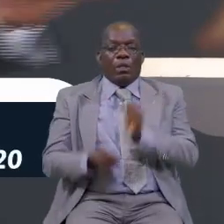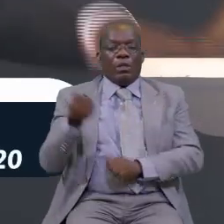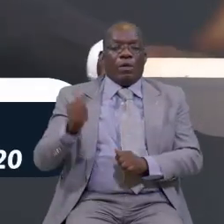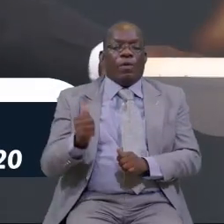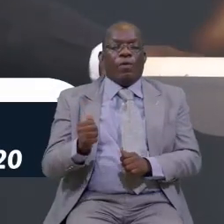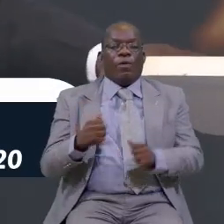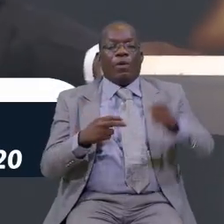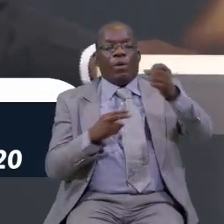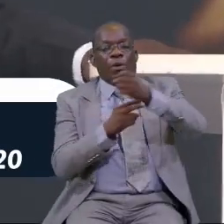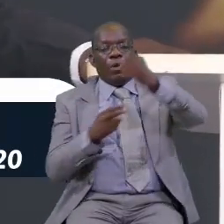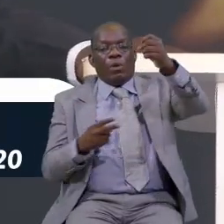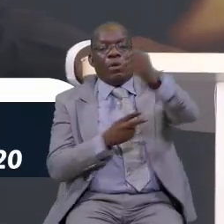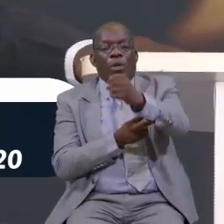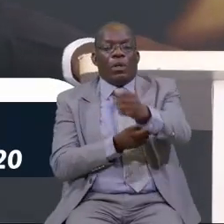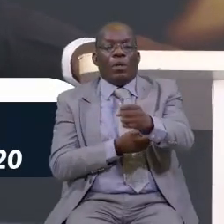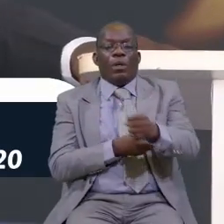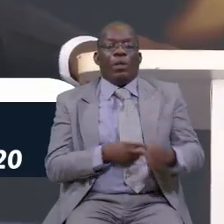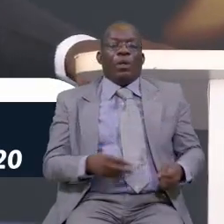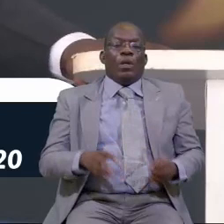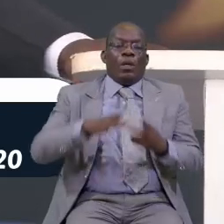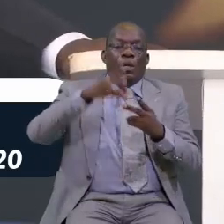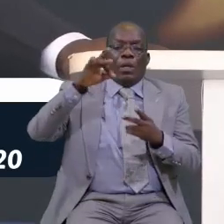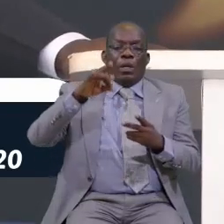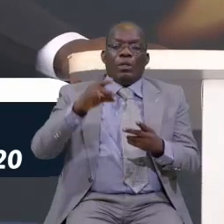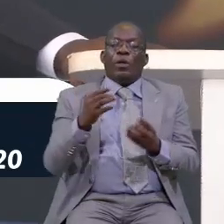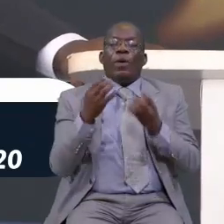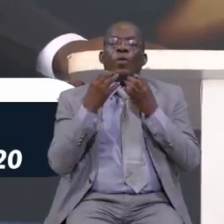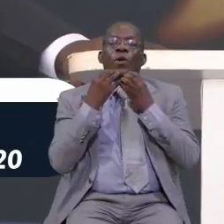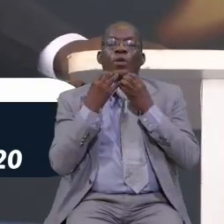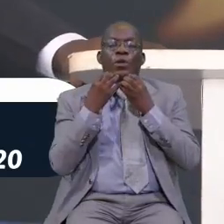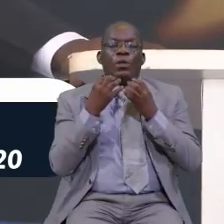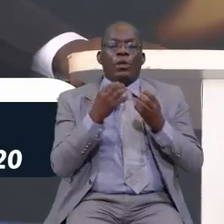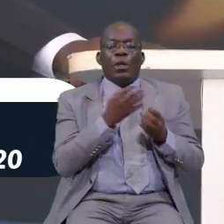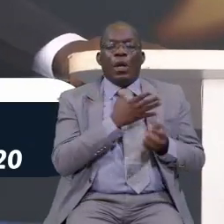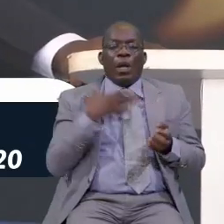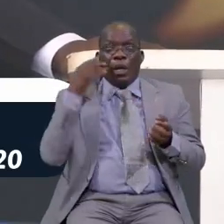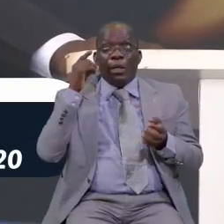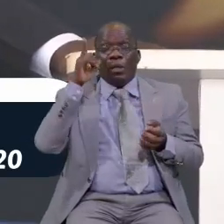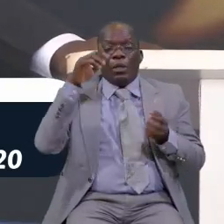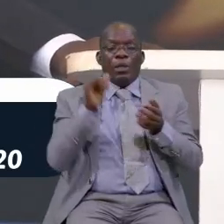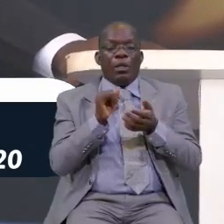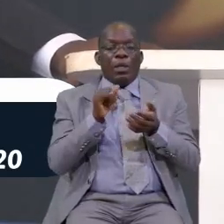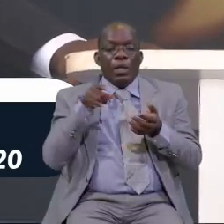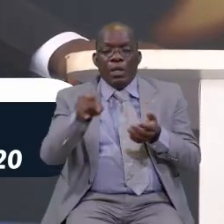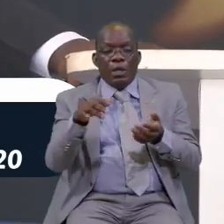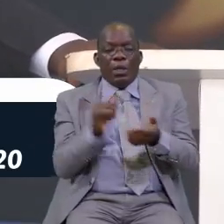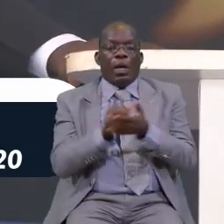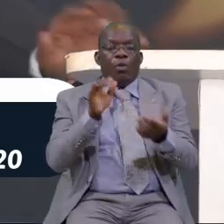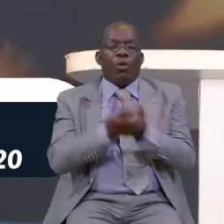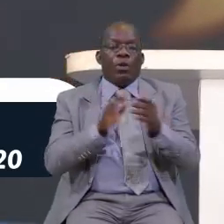elect, precious, and he that believeth on